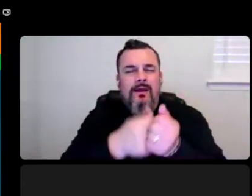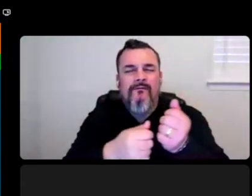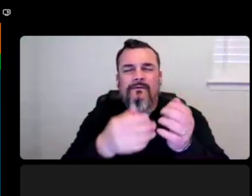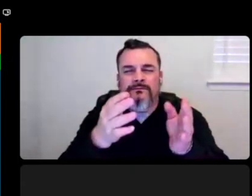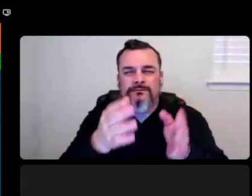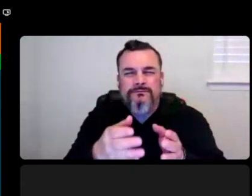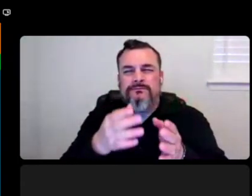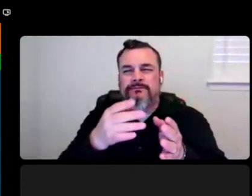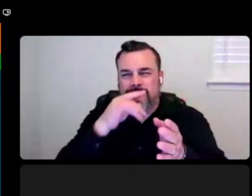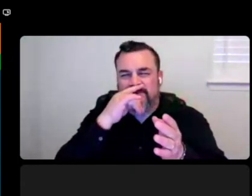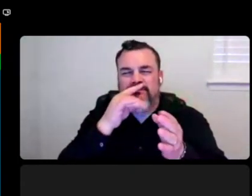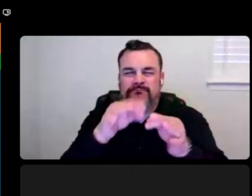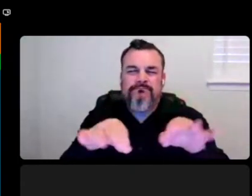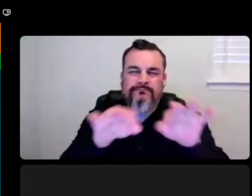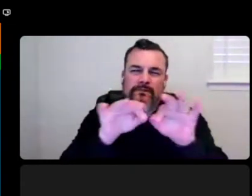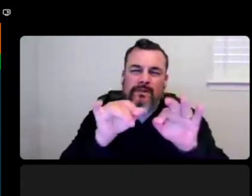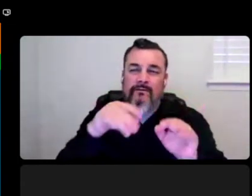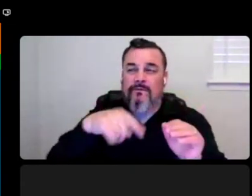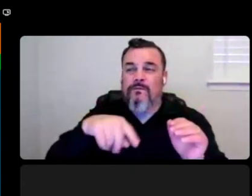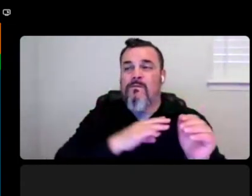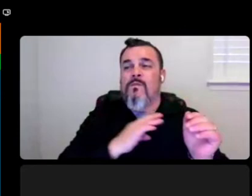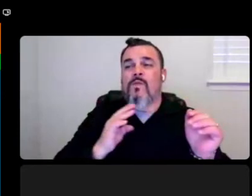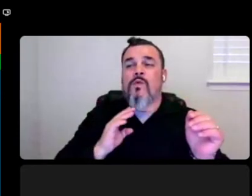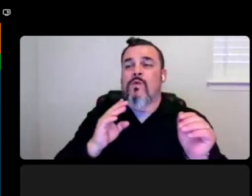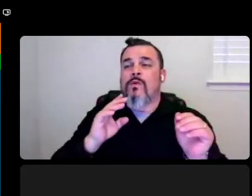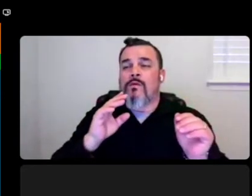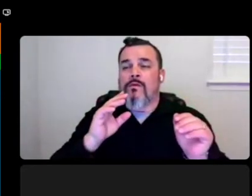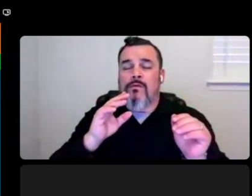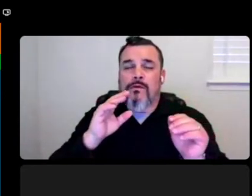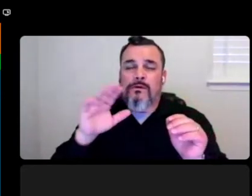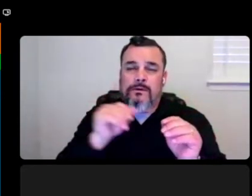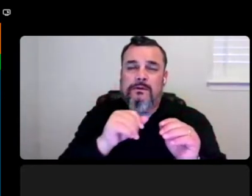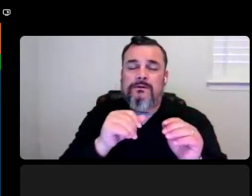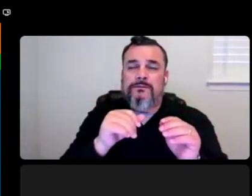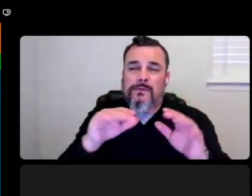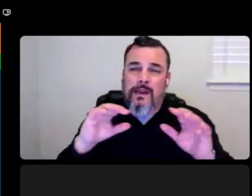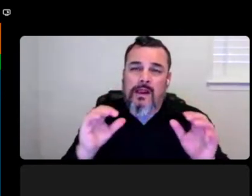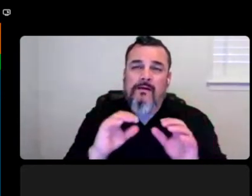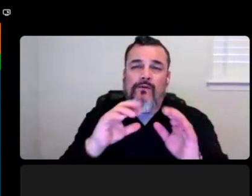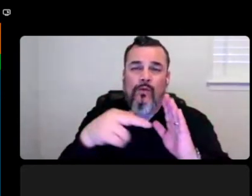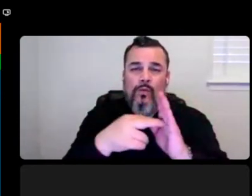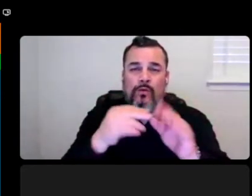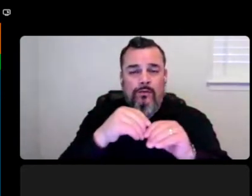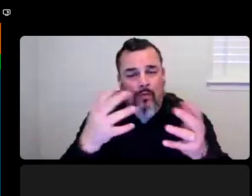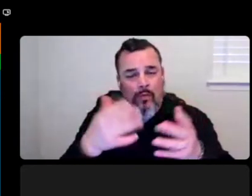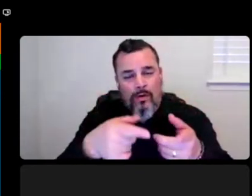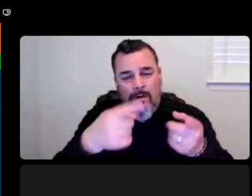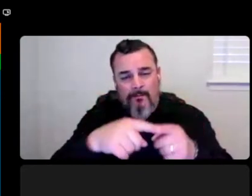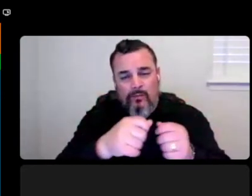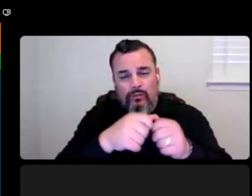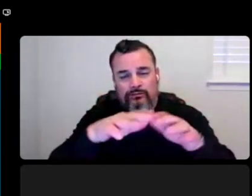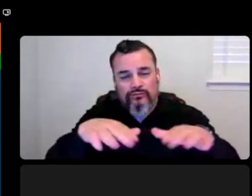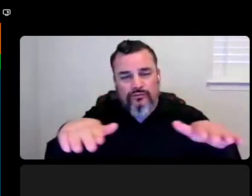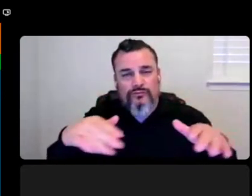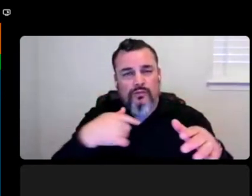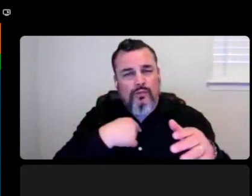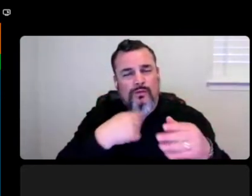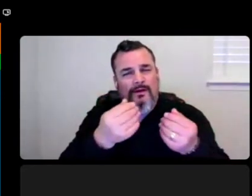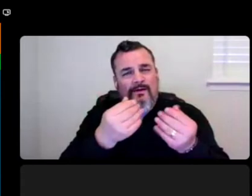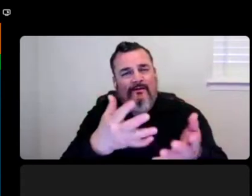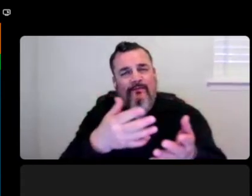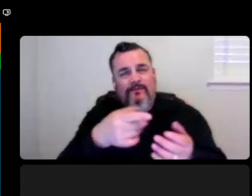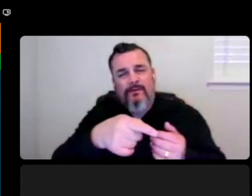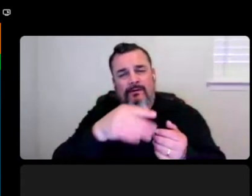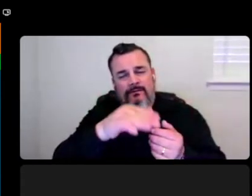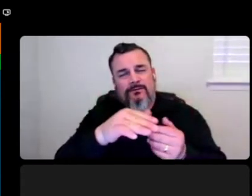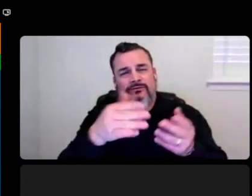kid matters. And if this board takes a really active role in what happens with kids, then we've given that kid